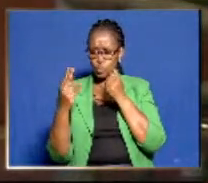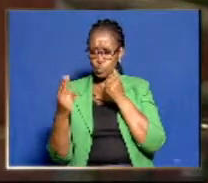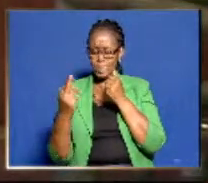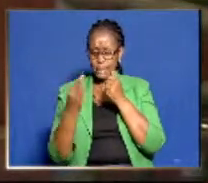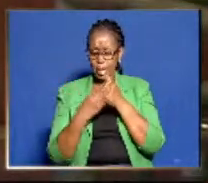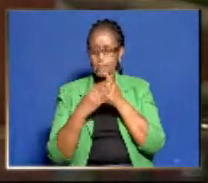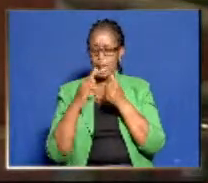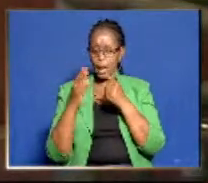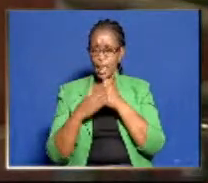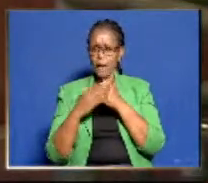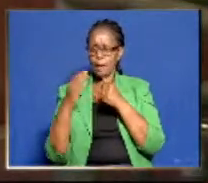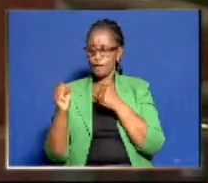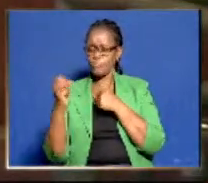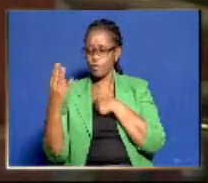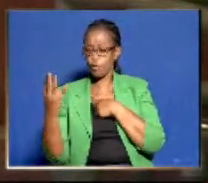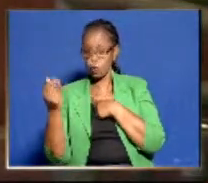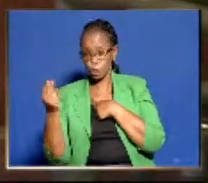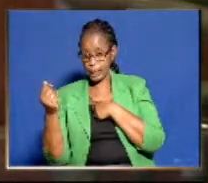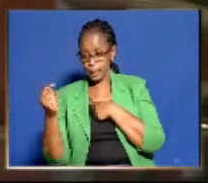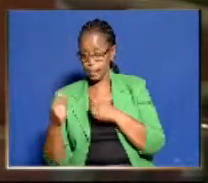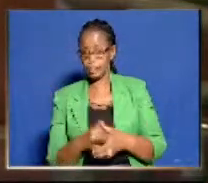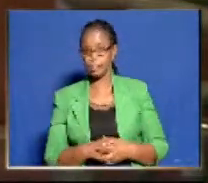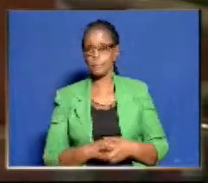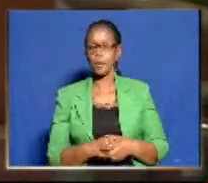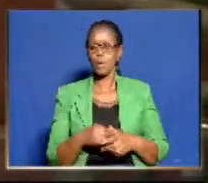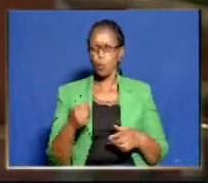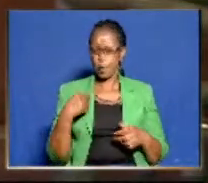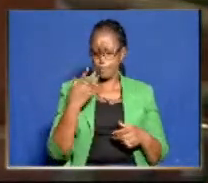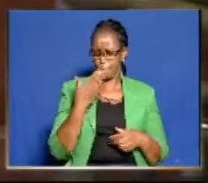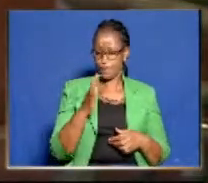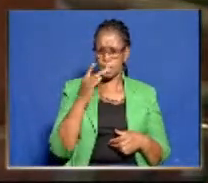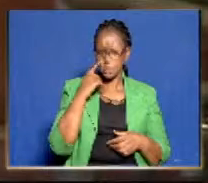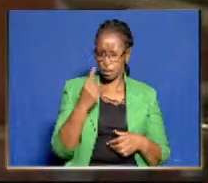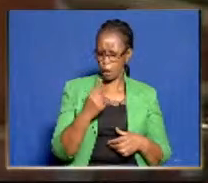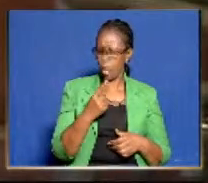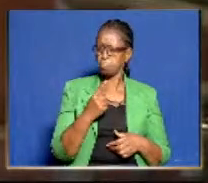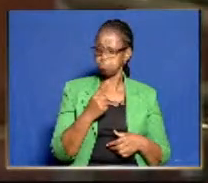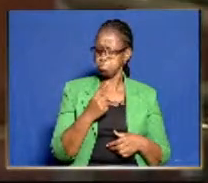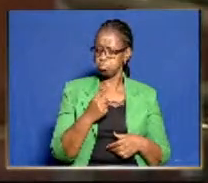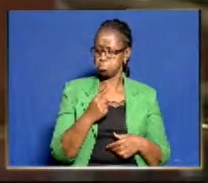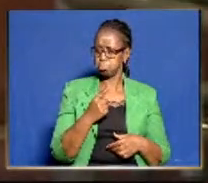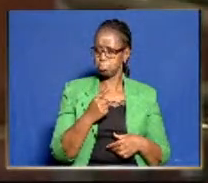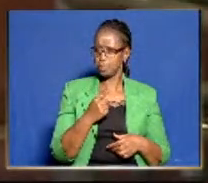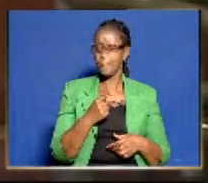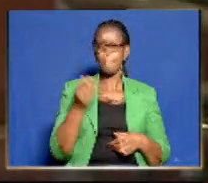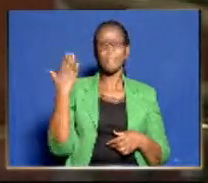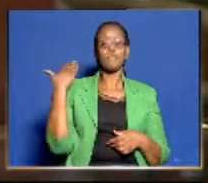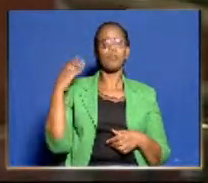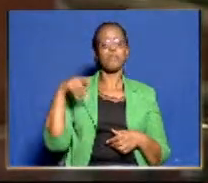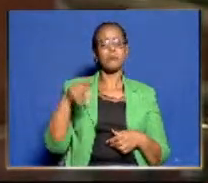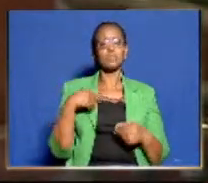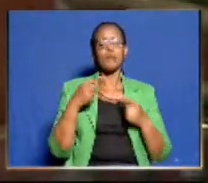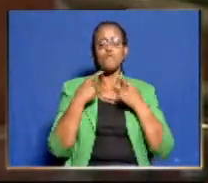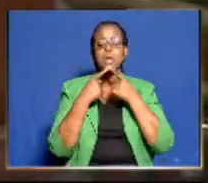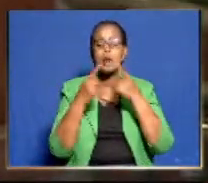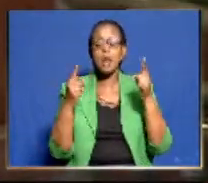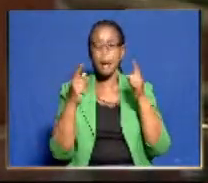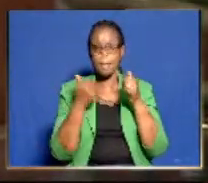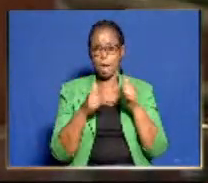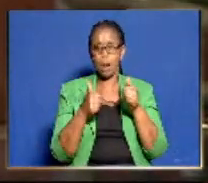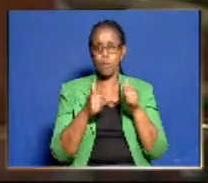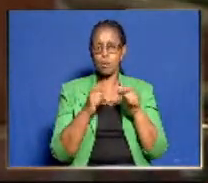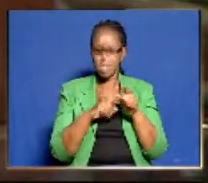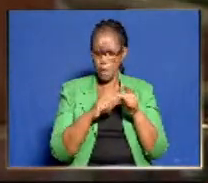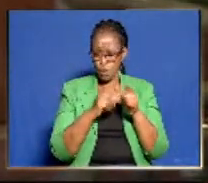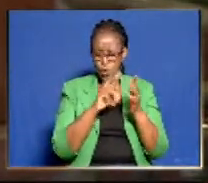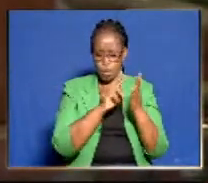7,245,228,954 shillings. Mr. Speaker, what we noticed as interesting is that this had not been declared earlier when you look at the reports that we are